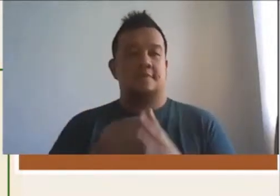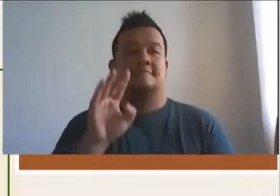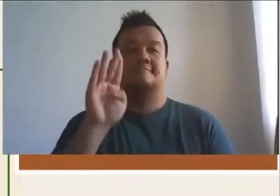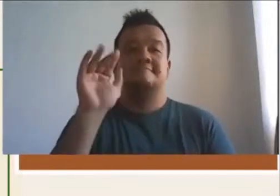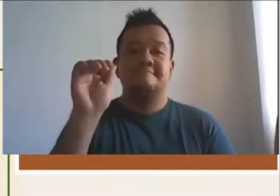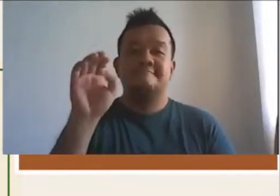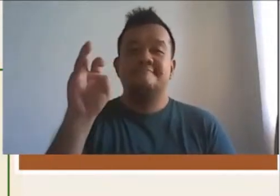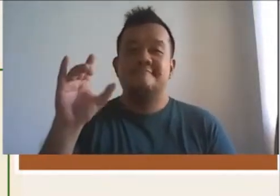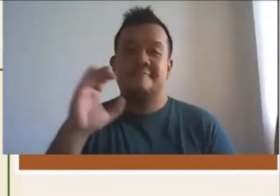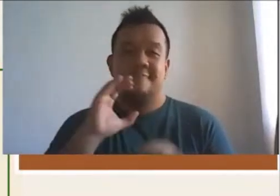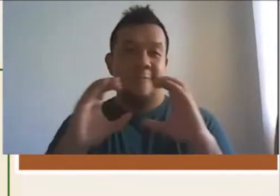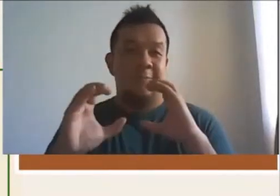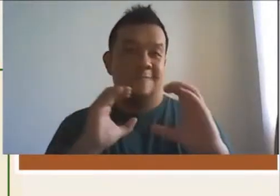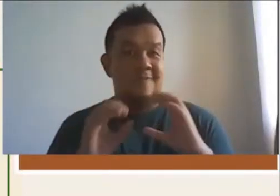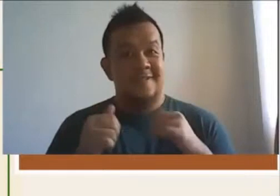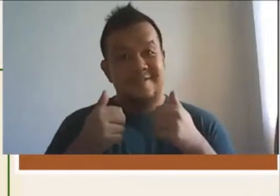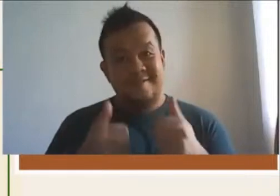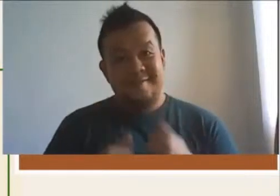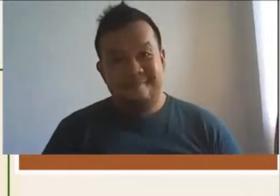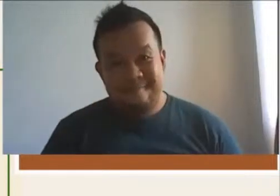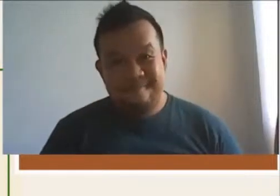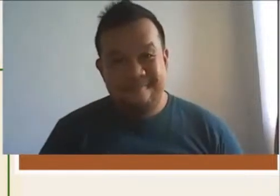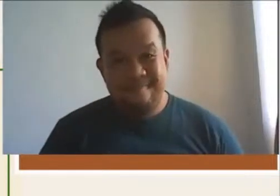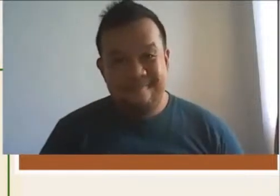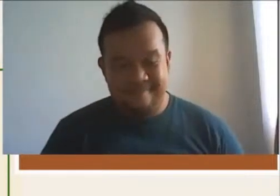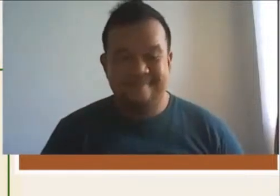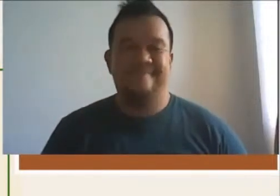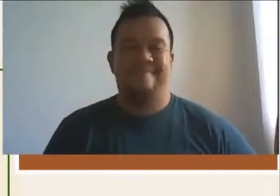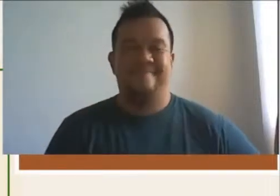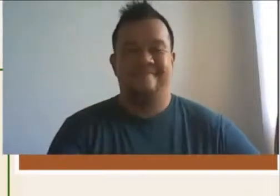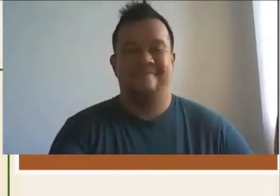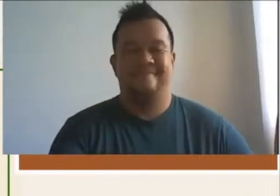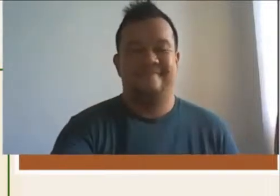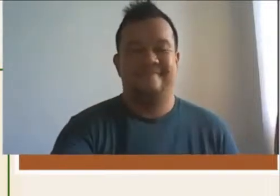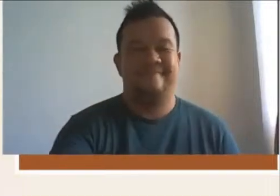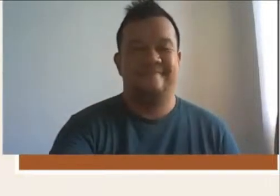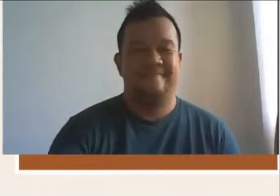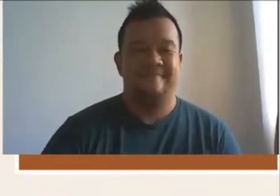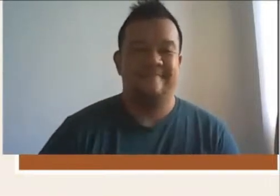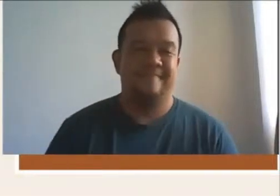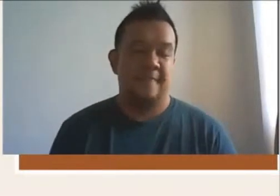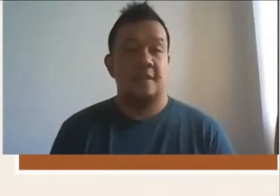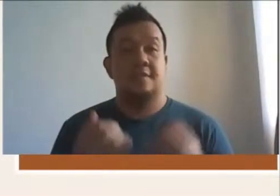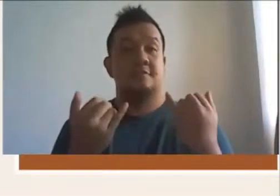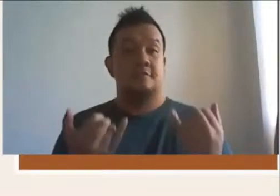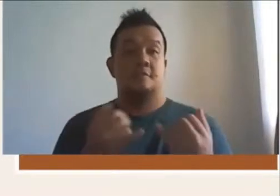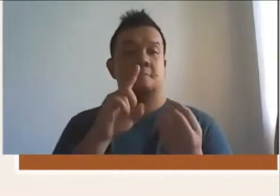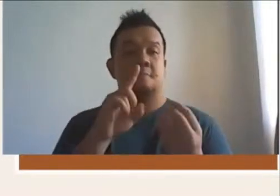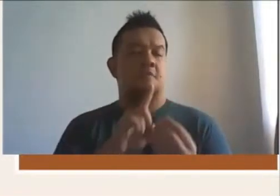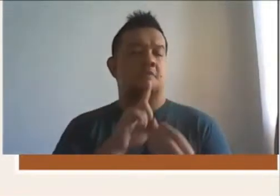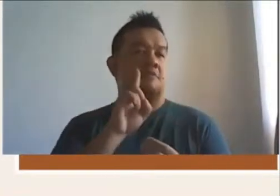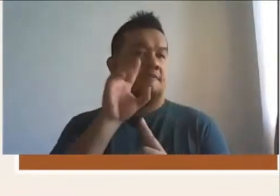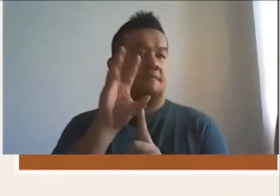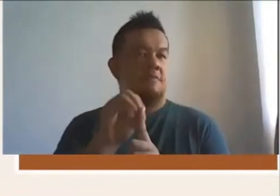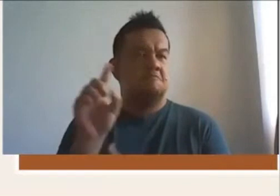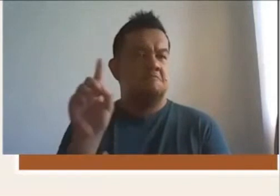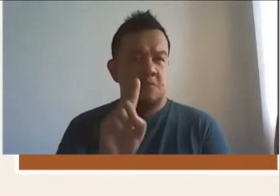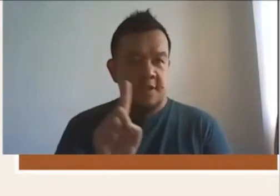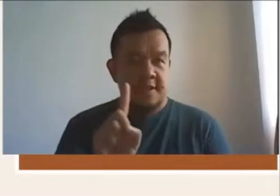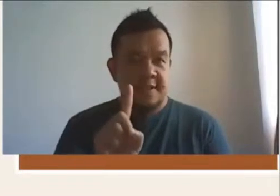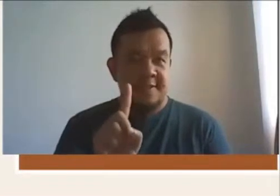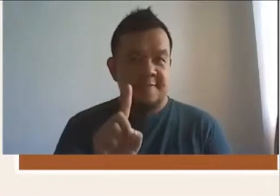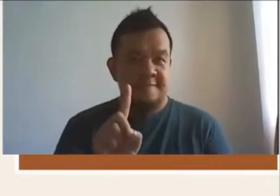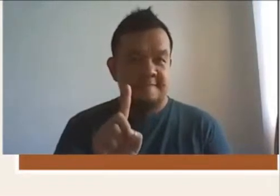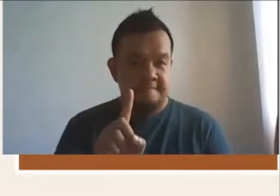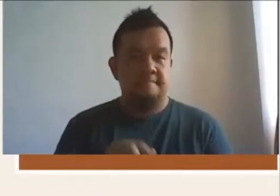spelling. So next, let's talk about deaf culture. What is deaf culture? So there are 3 points here. First, it's a unique way